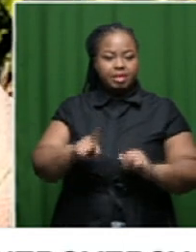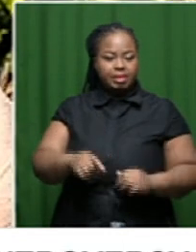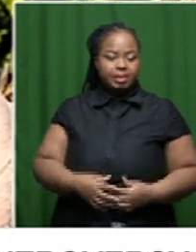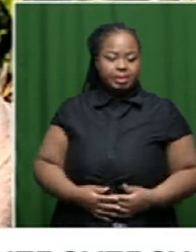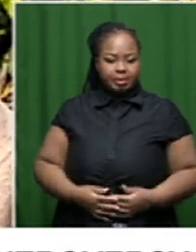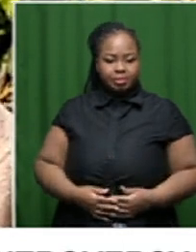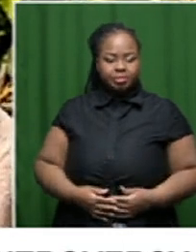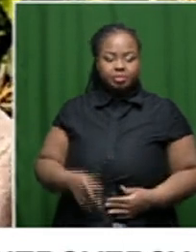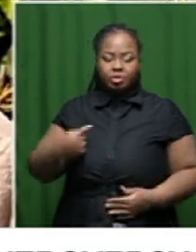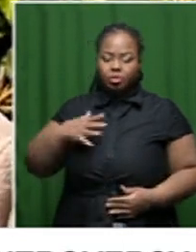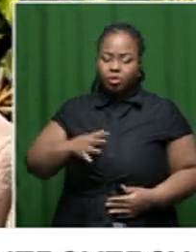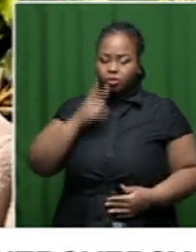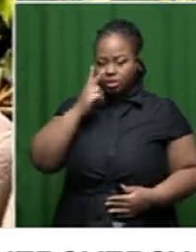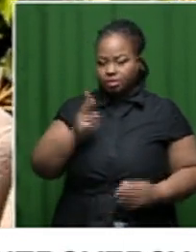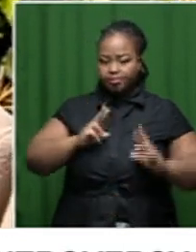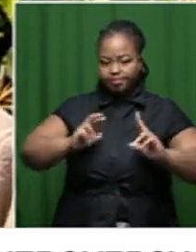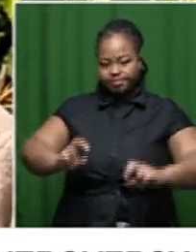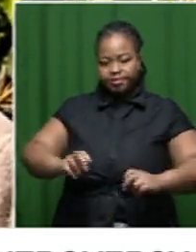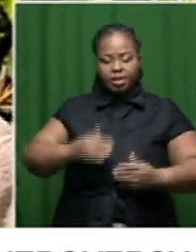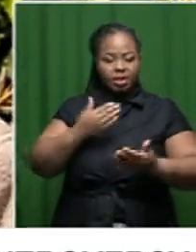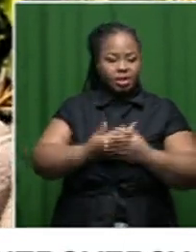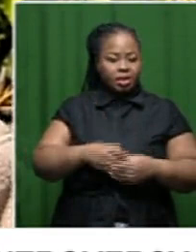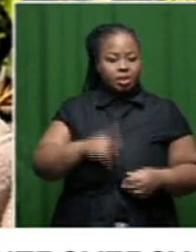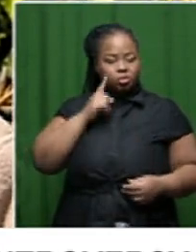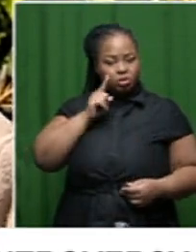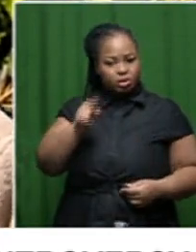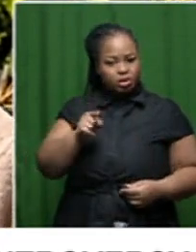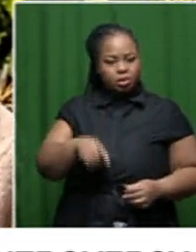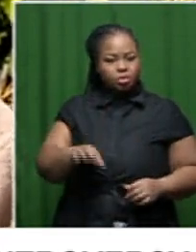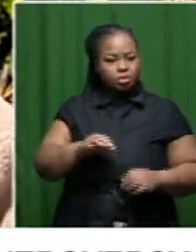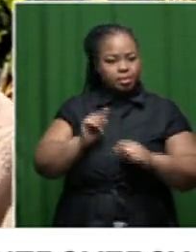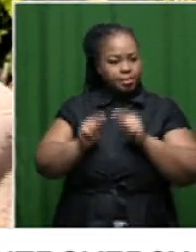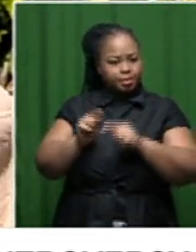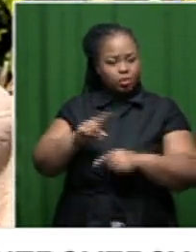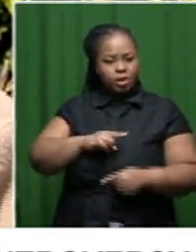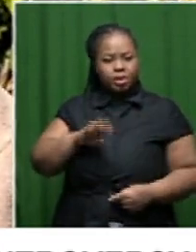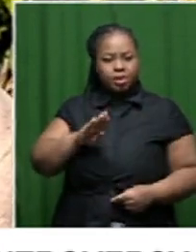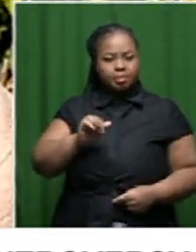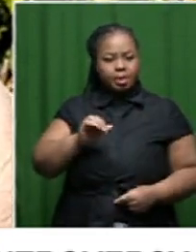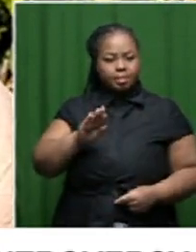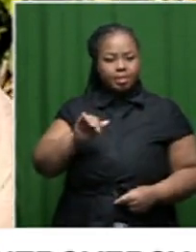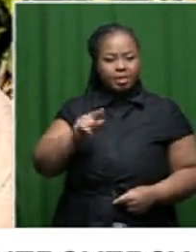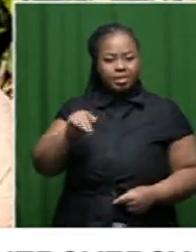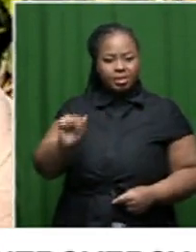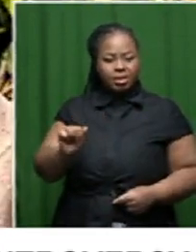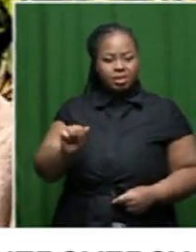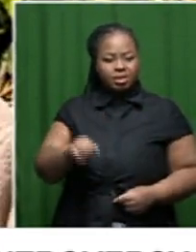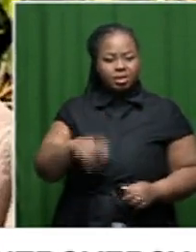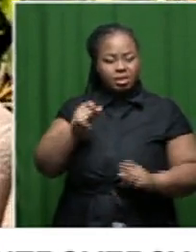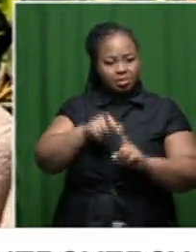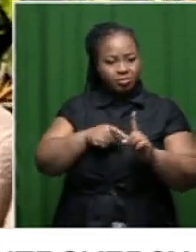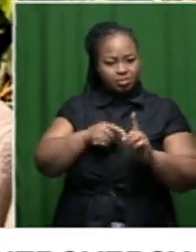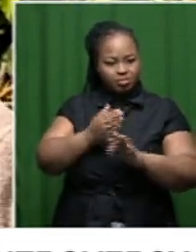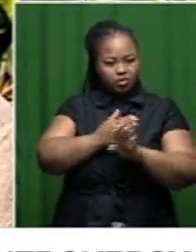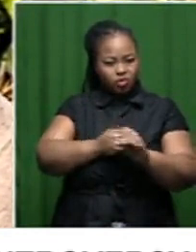consequences. We need to see an investigation that will look at the allegations that Babita Dokuran, the assassinated